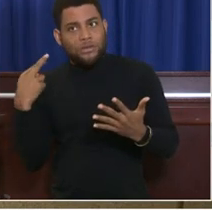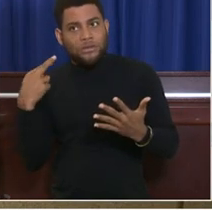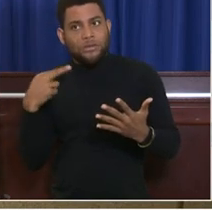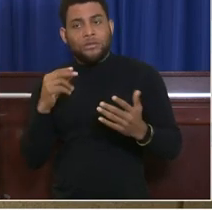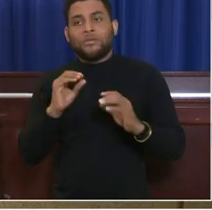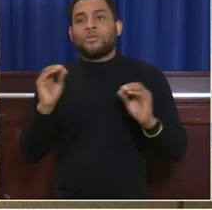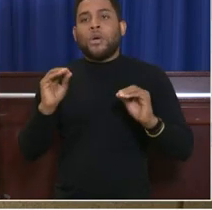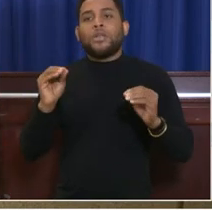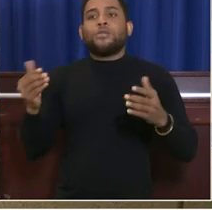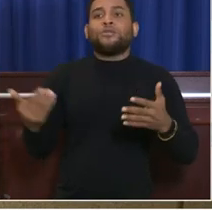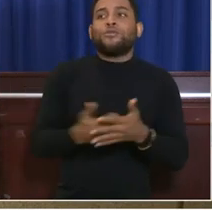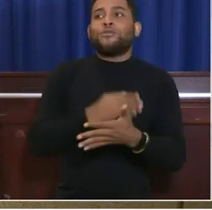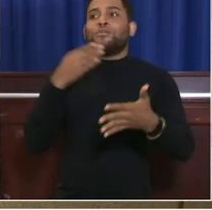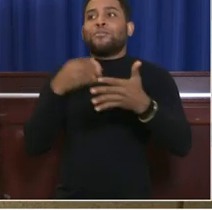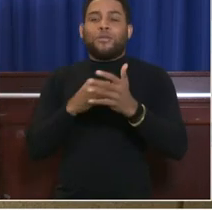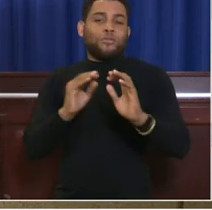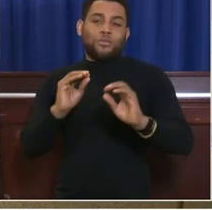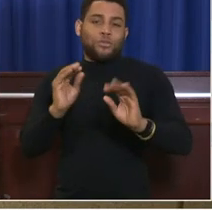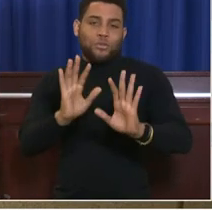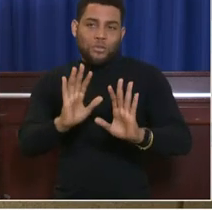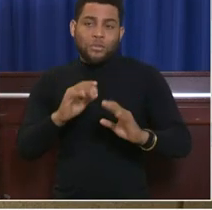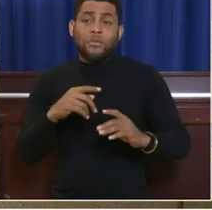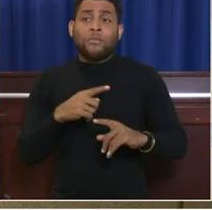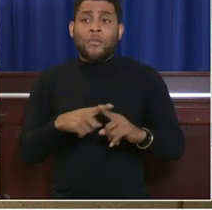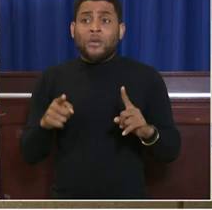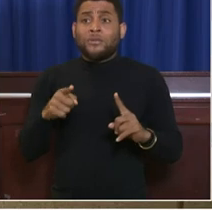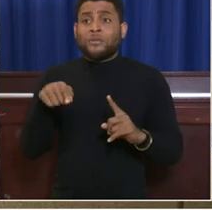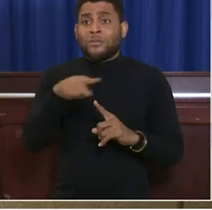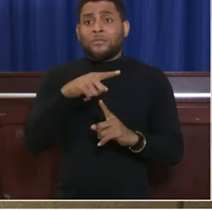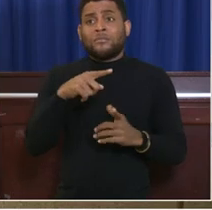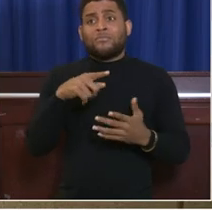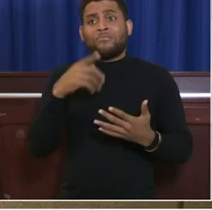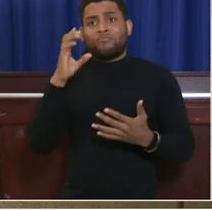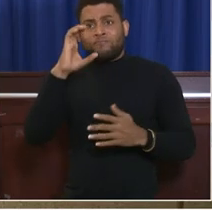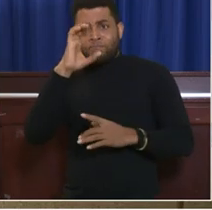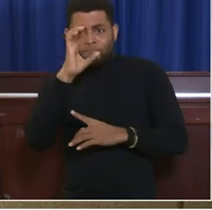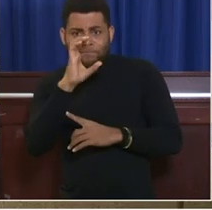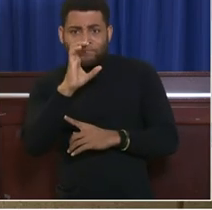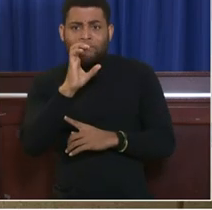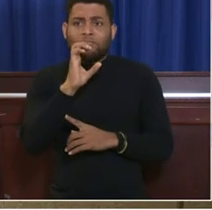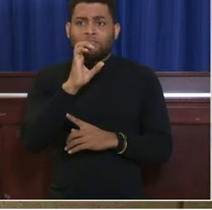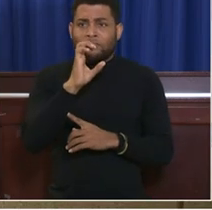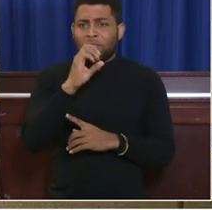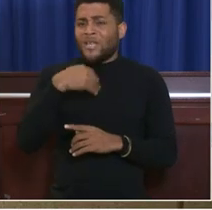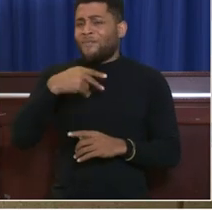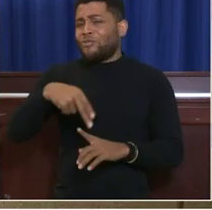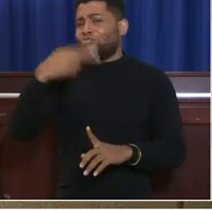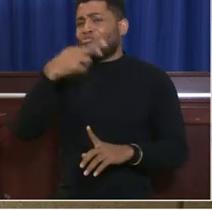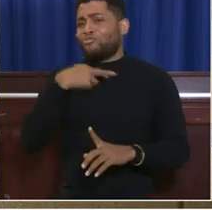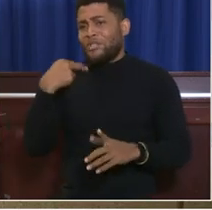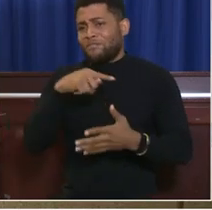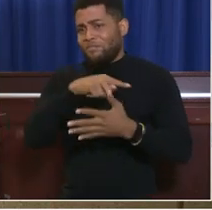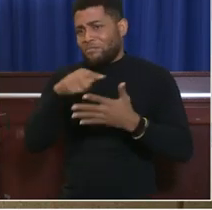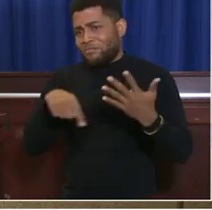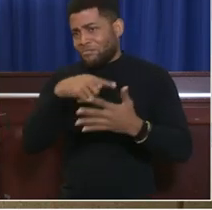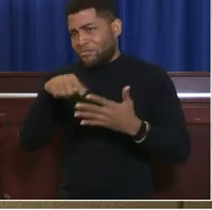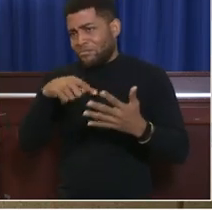These were bench warrants that we recommended for resolution through Project Trident.